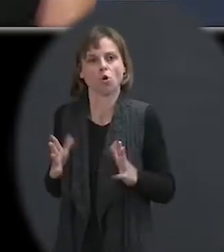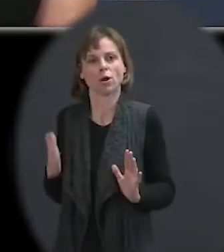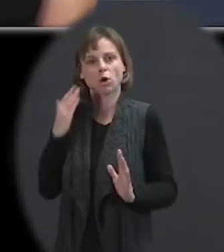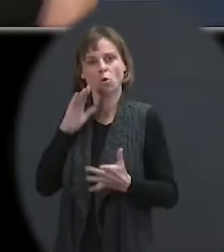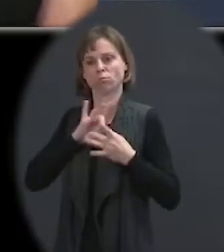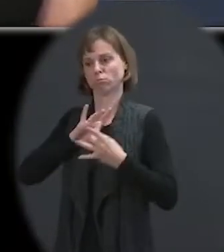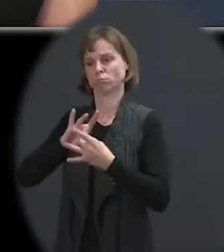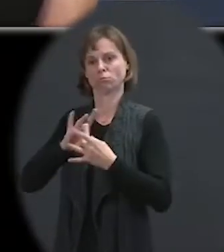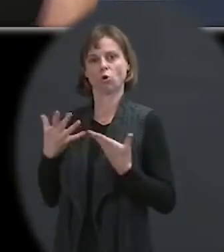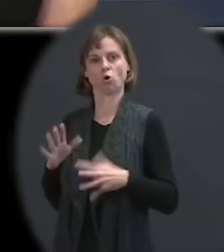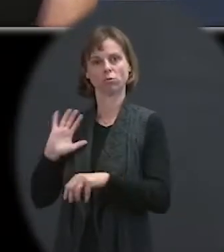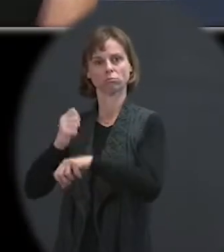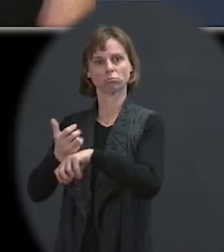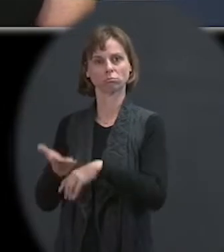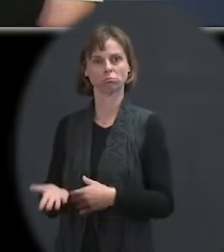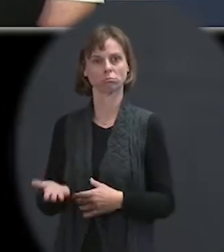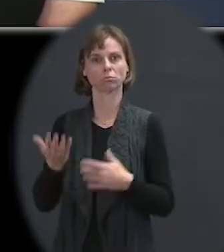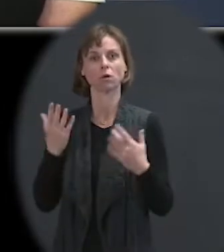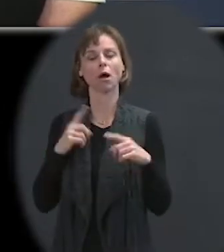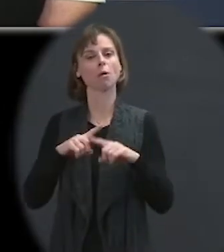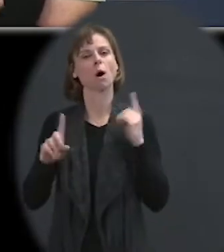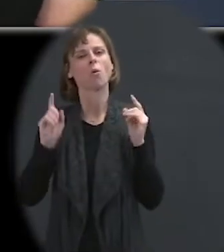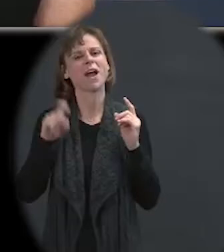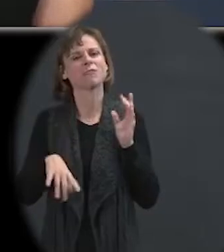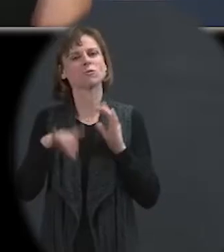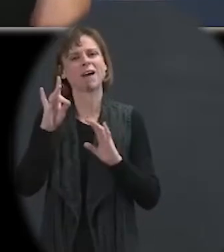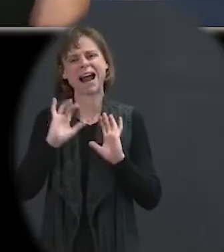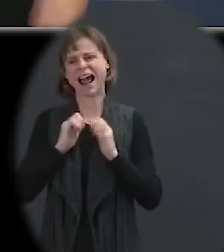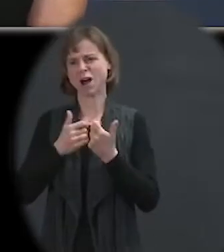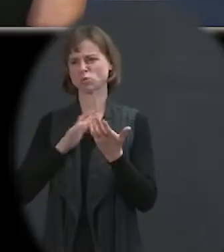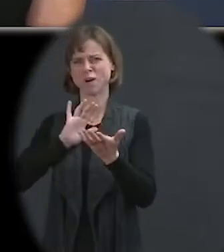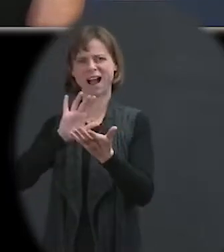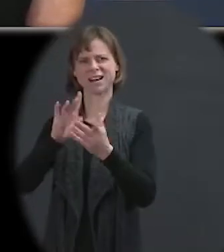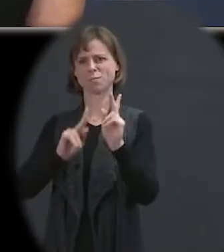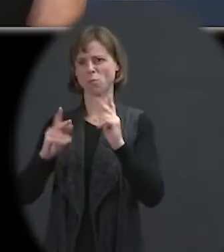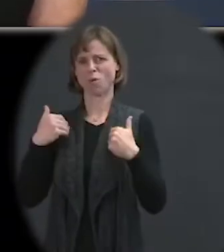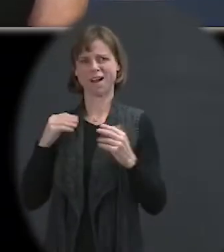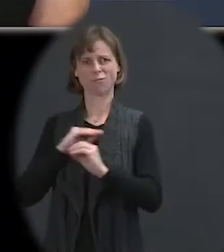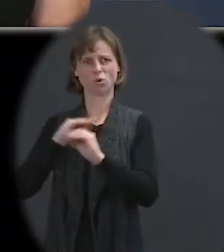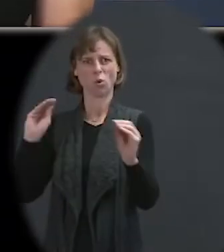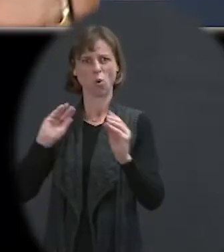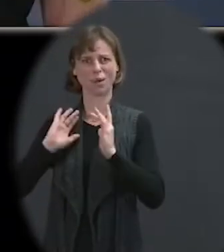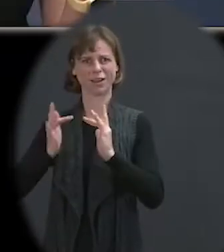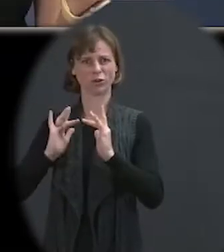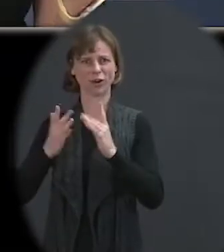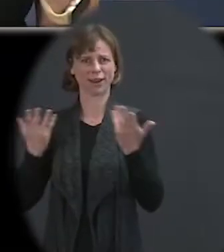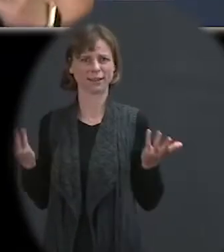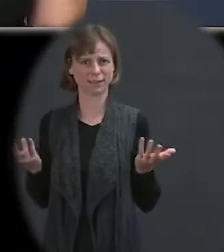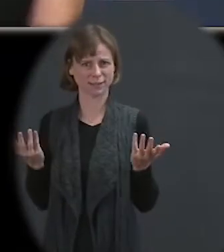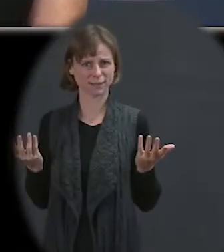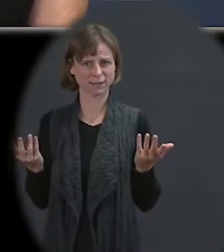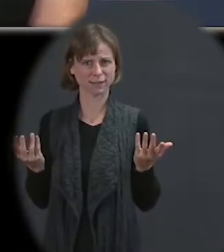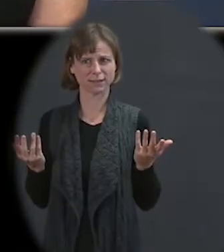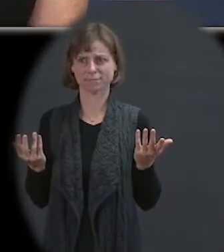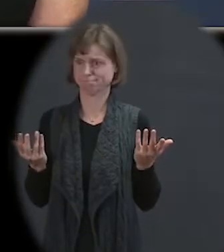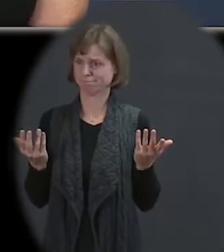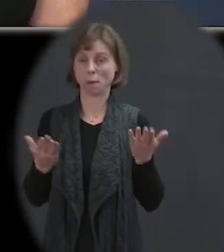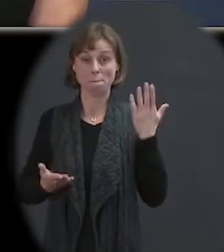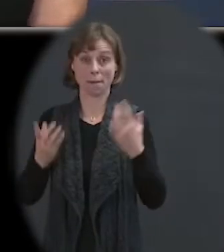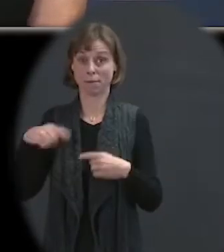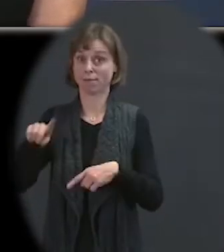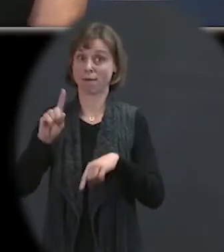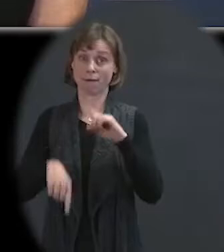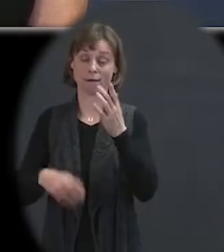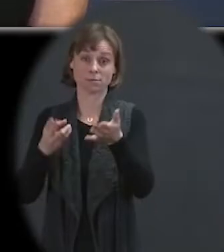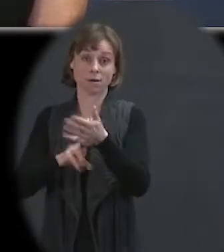to reach people who don't have internet access, who may not have the ability to